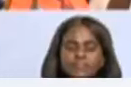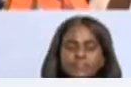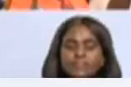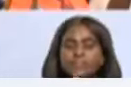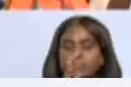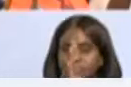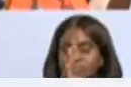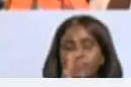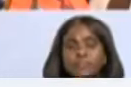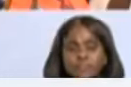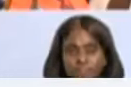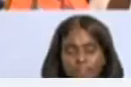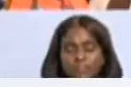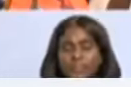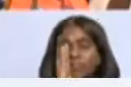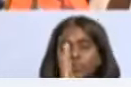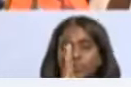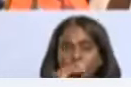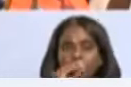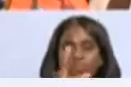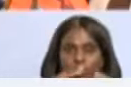Madam Speaker,